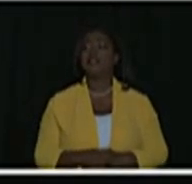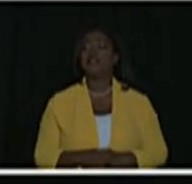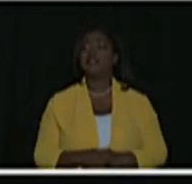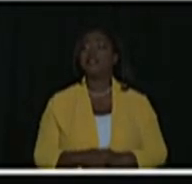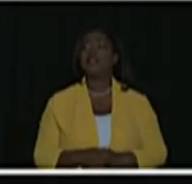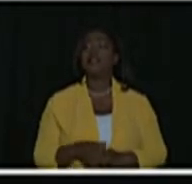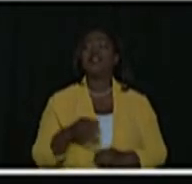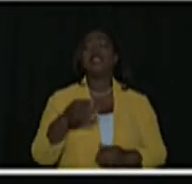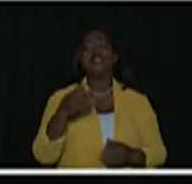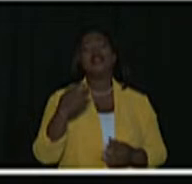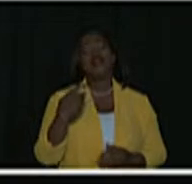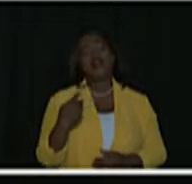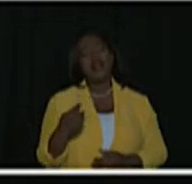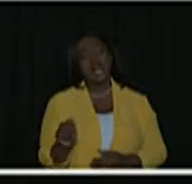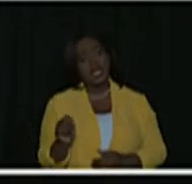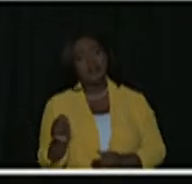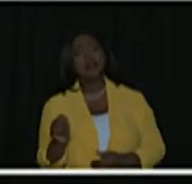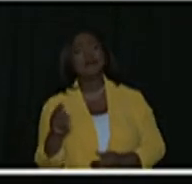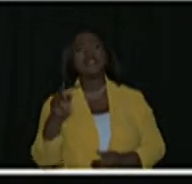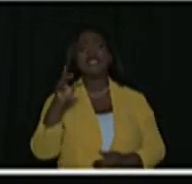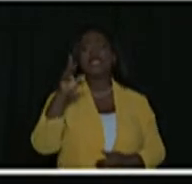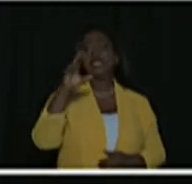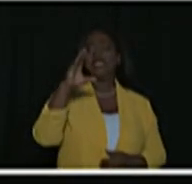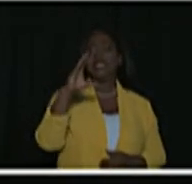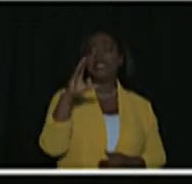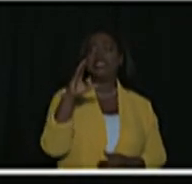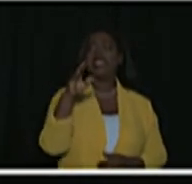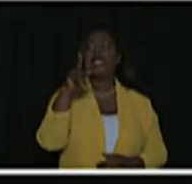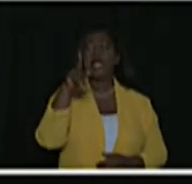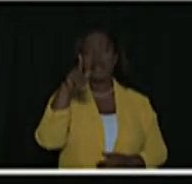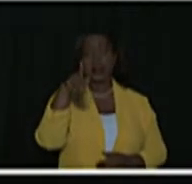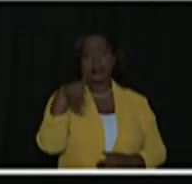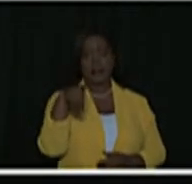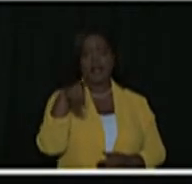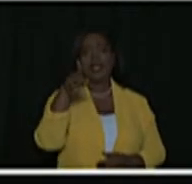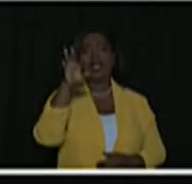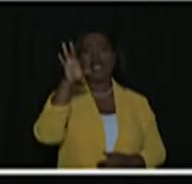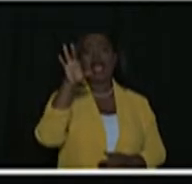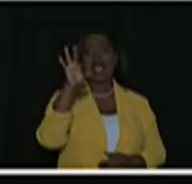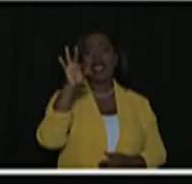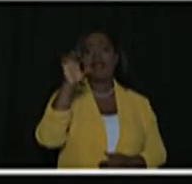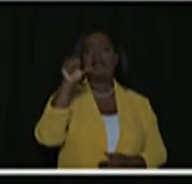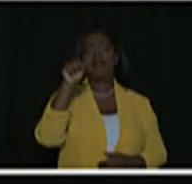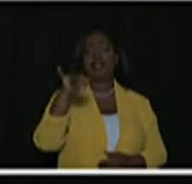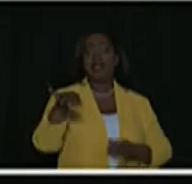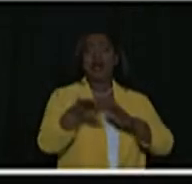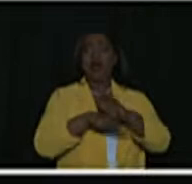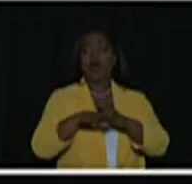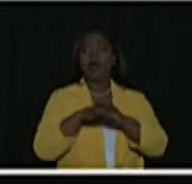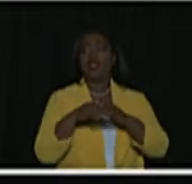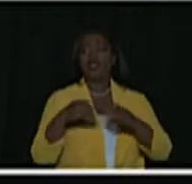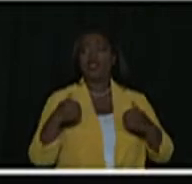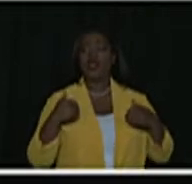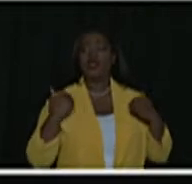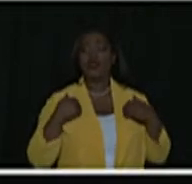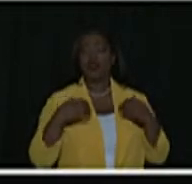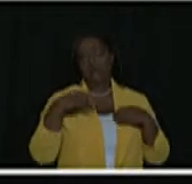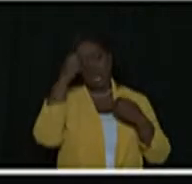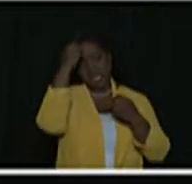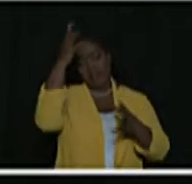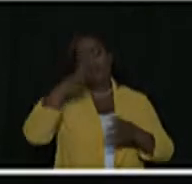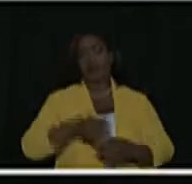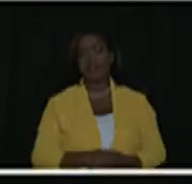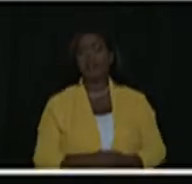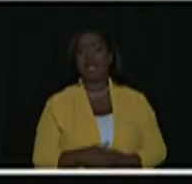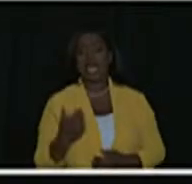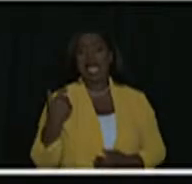The CPFSA is an executive agency under the portfolio of the Ministry of Education, Youth and Information. We have the mandate for children who are